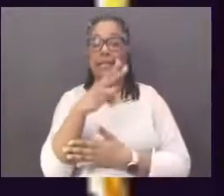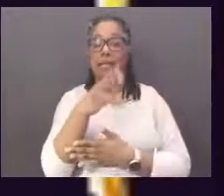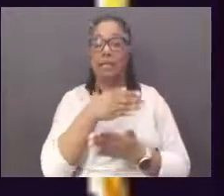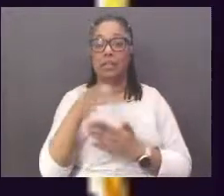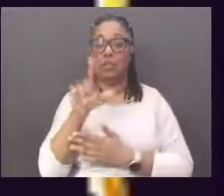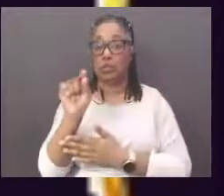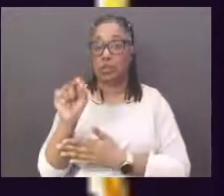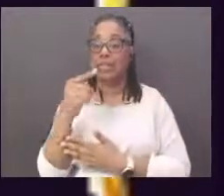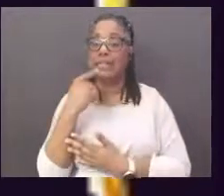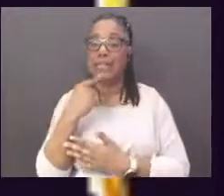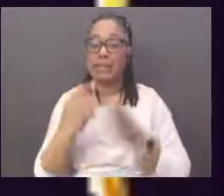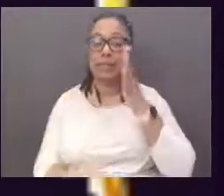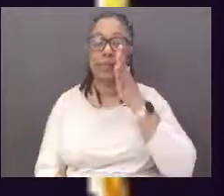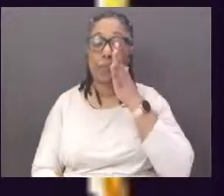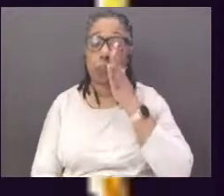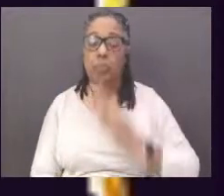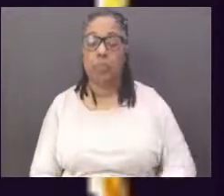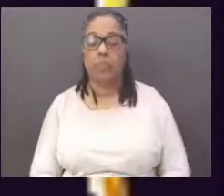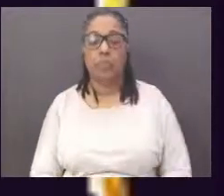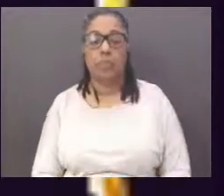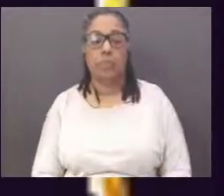says. It says,